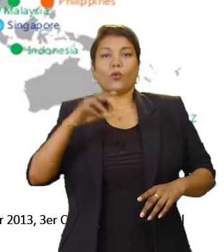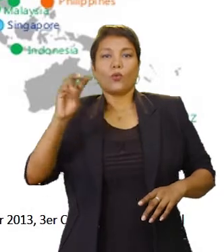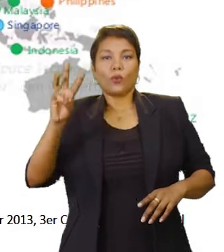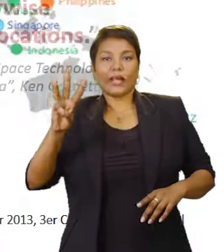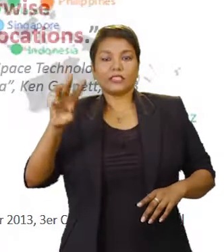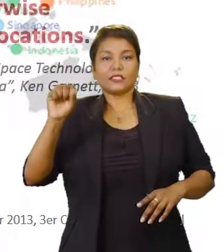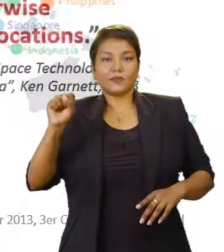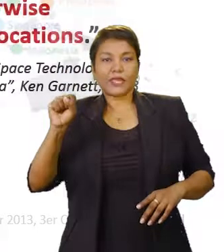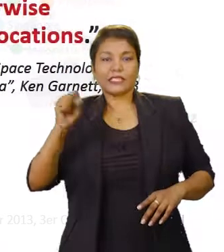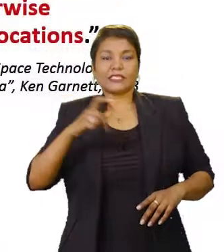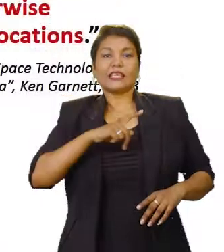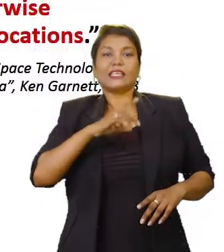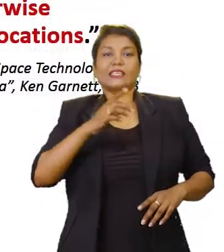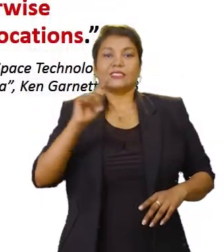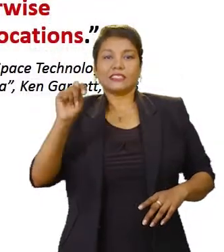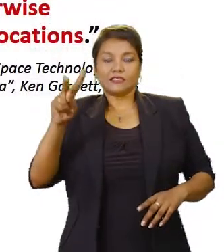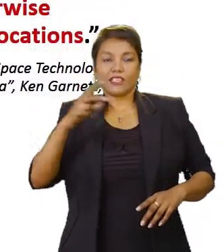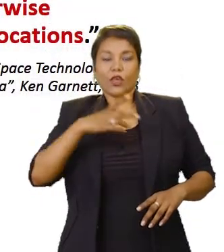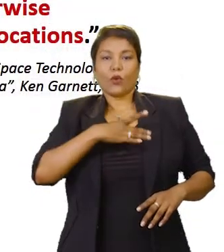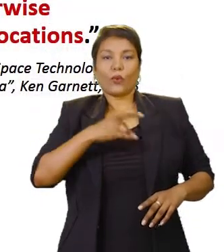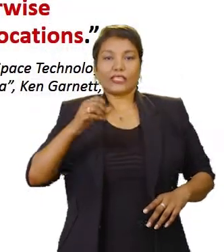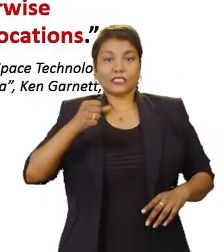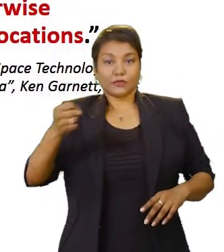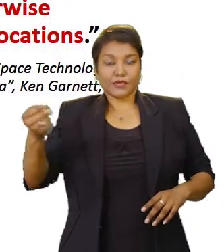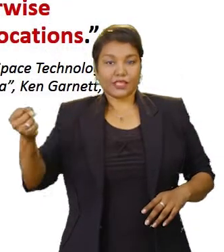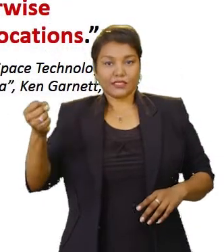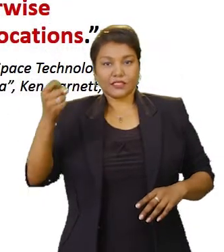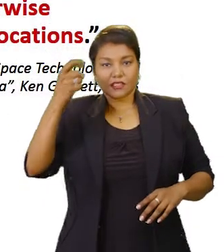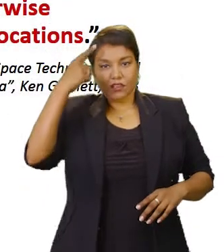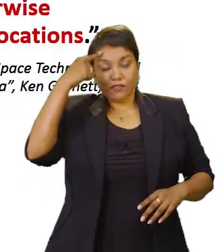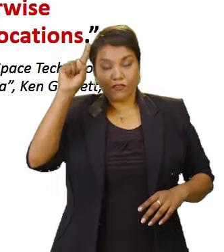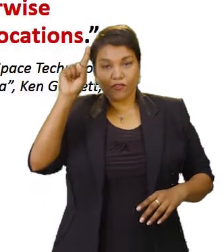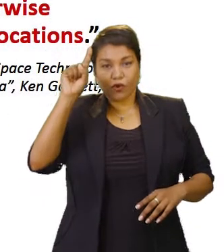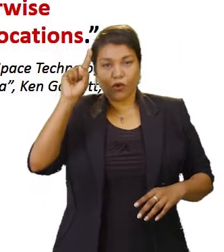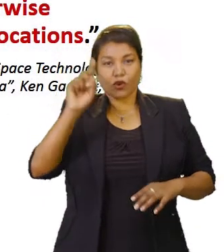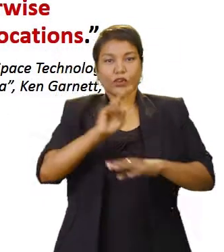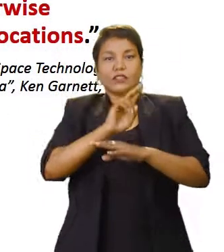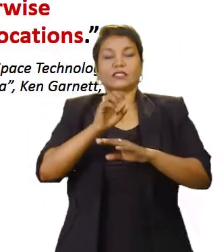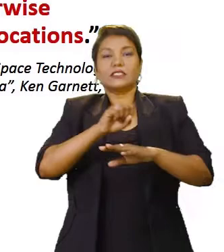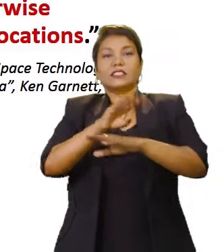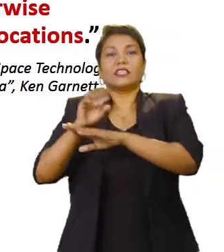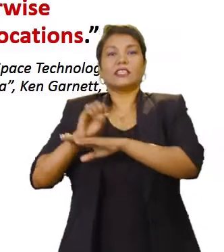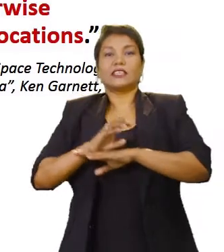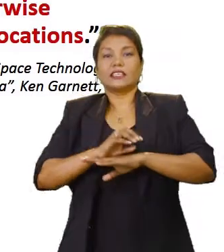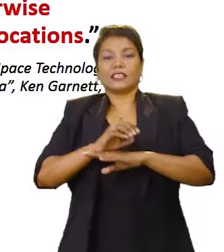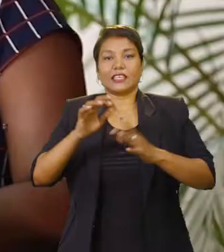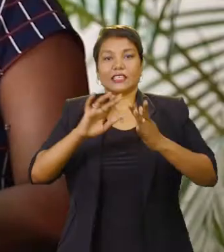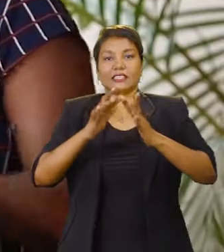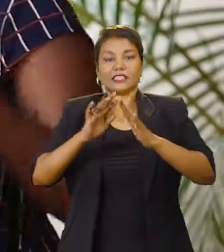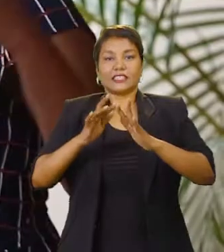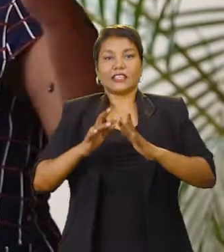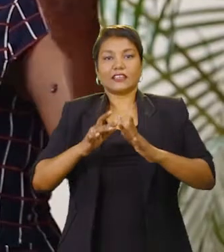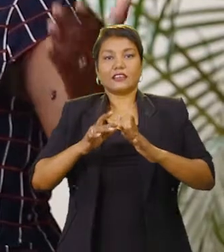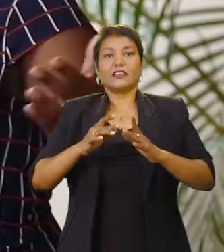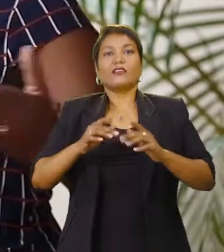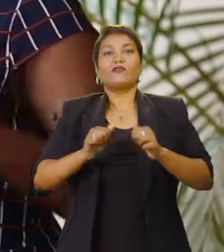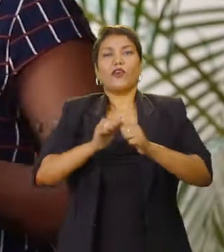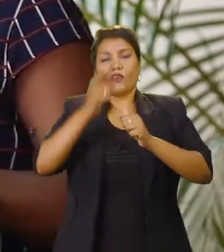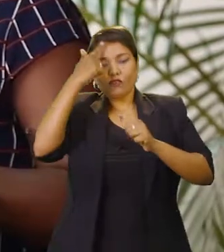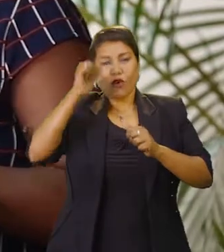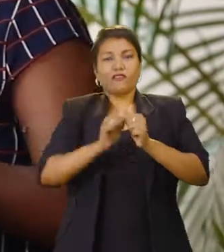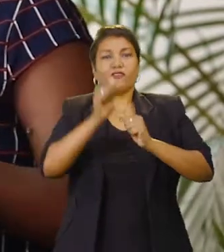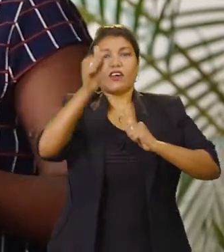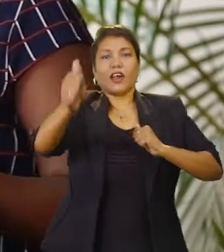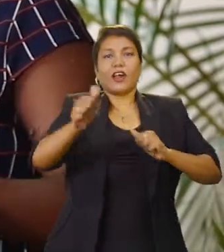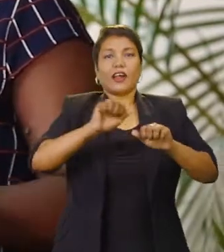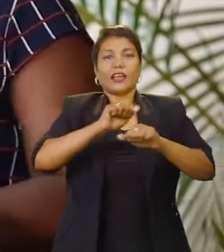a means of getting lower cost broadband penetration with a wider reach. And results like